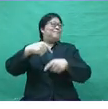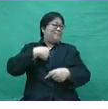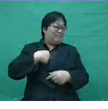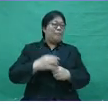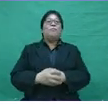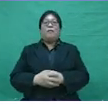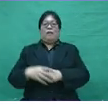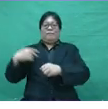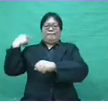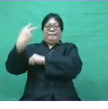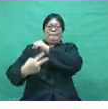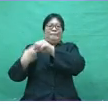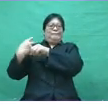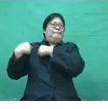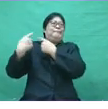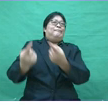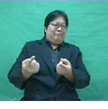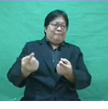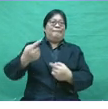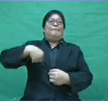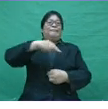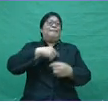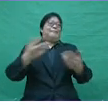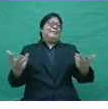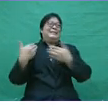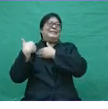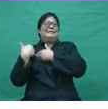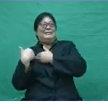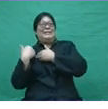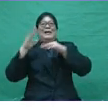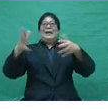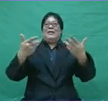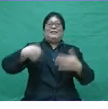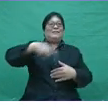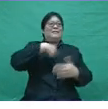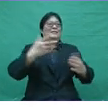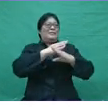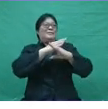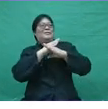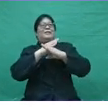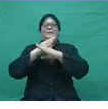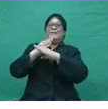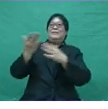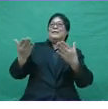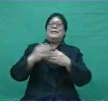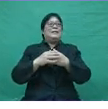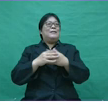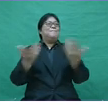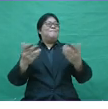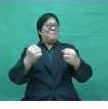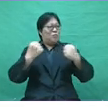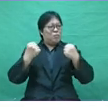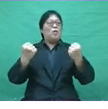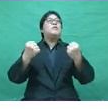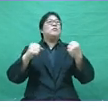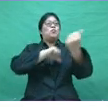last 2 years, we had been put to the test of how resilient our respective social security system is